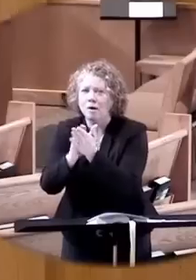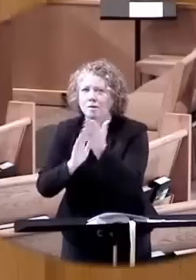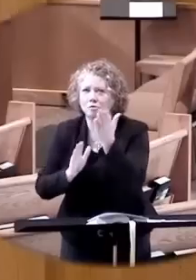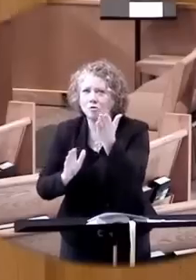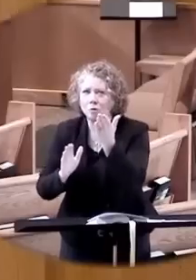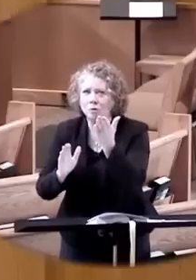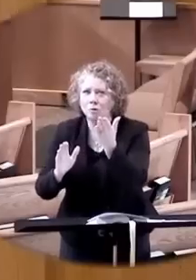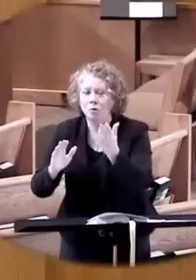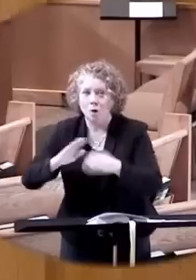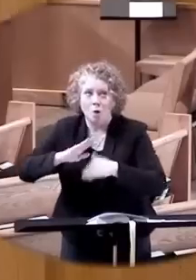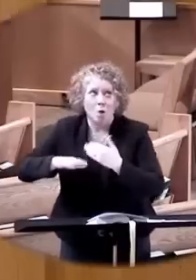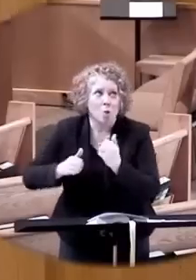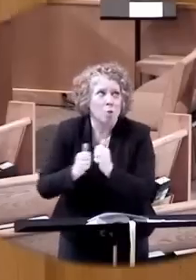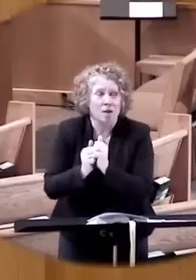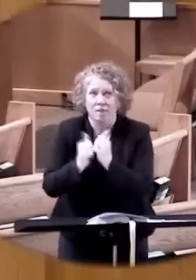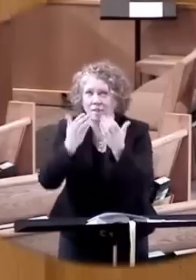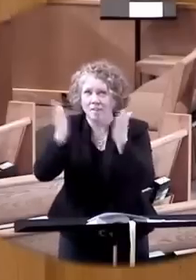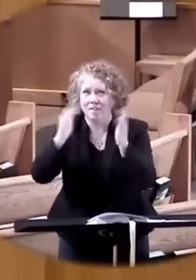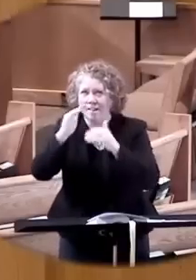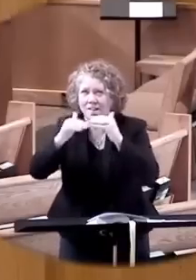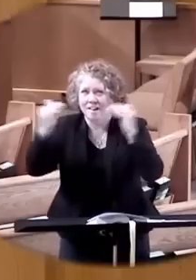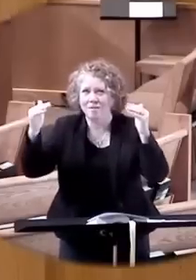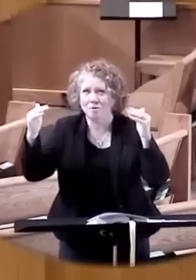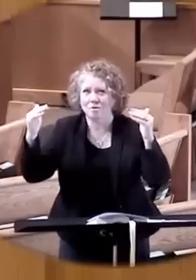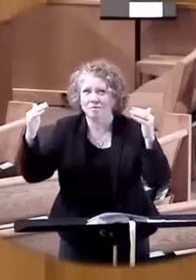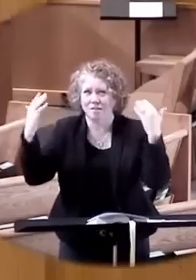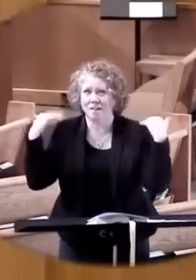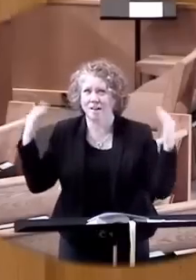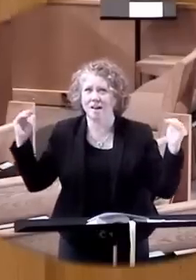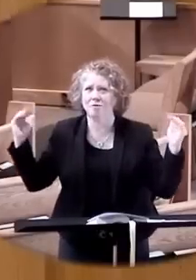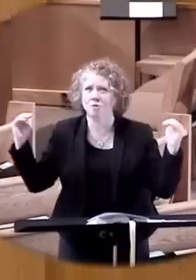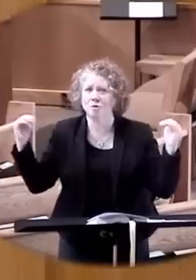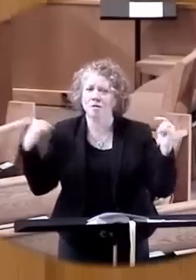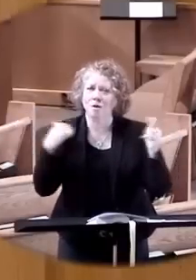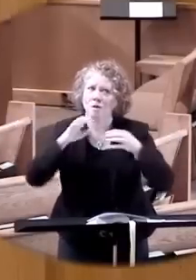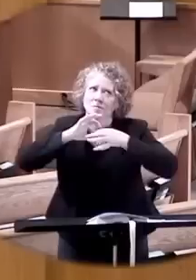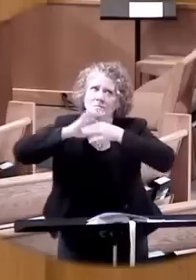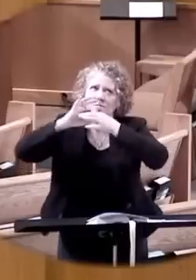and without end, we acclaim.